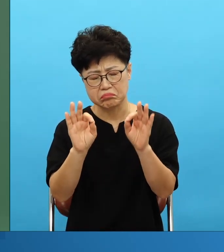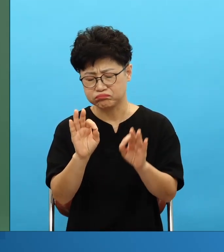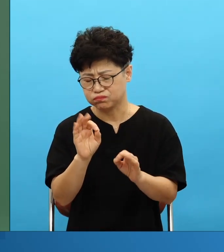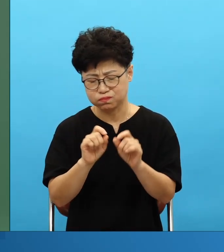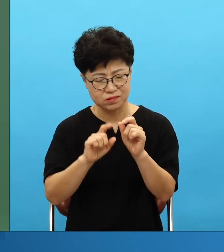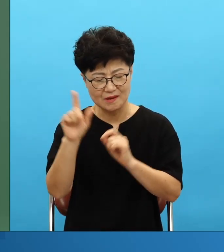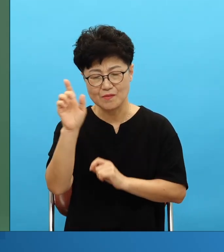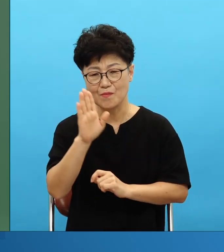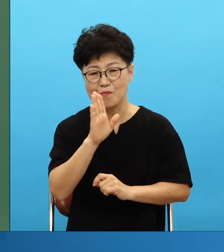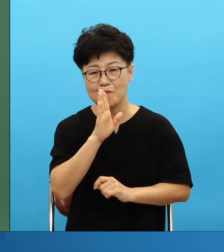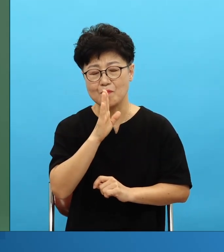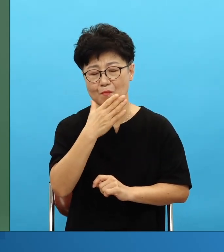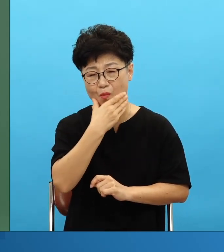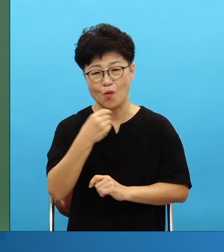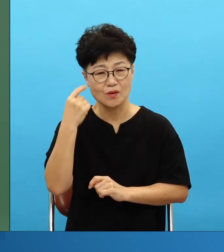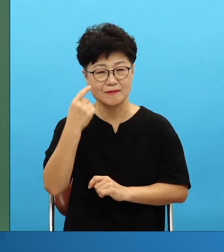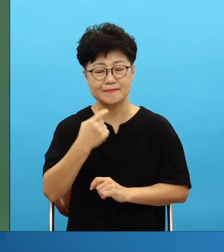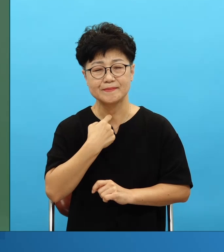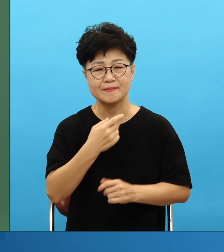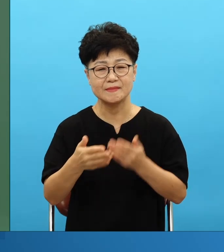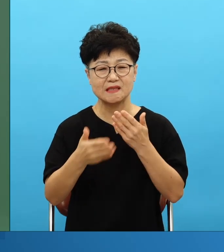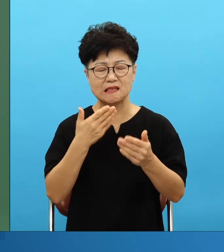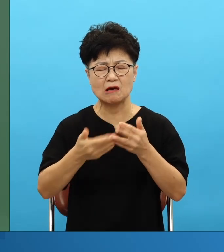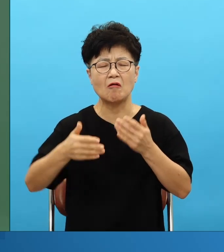the gospel.